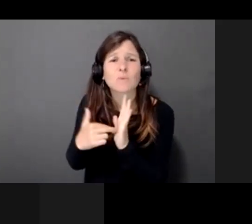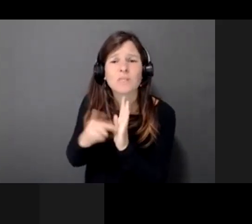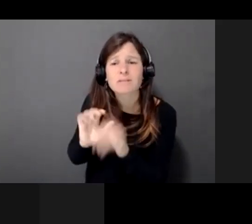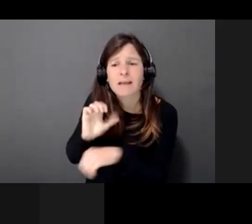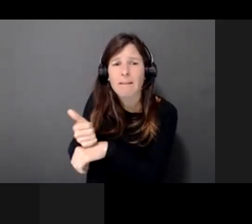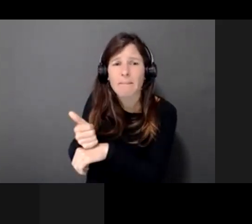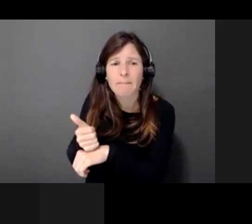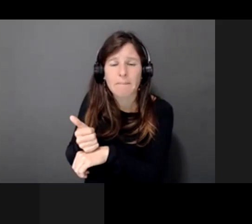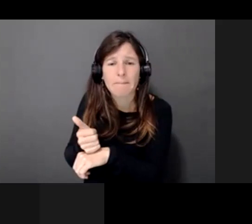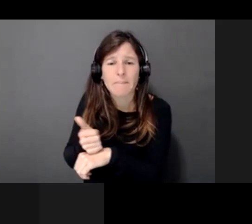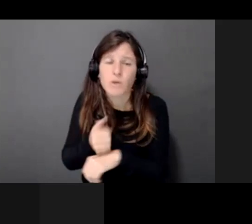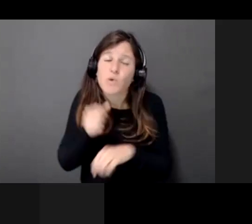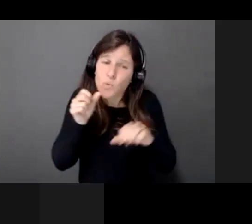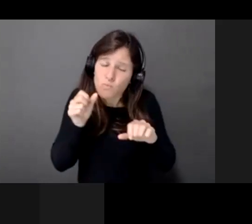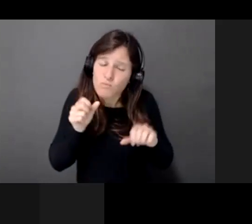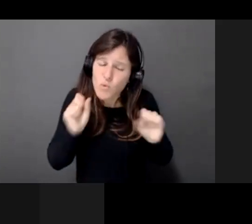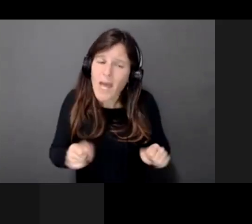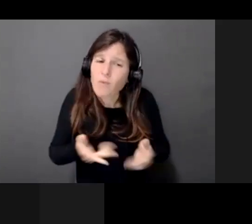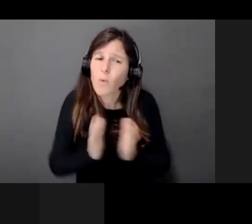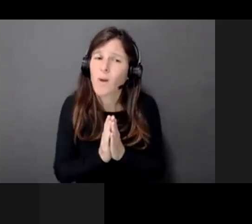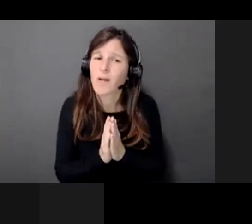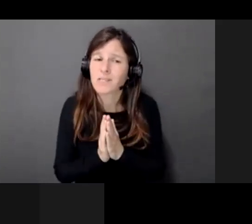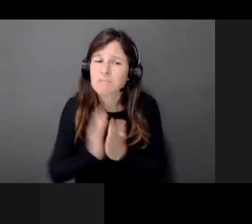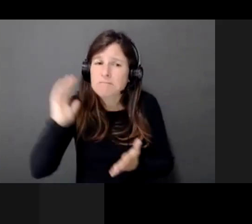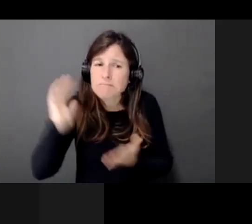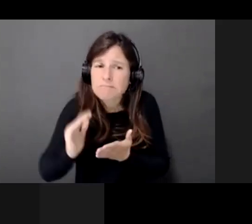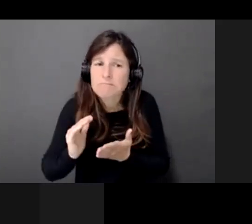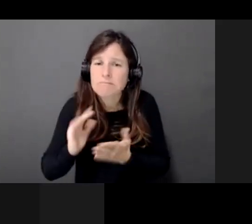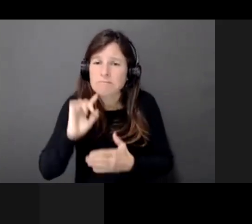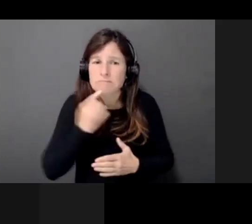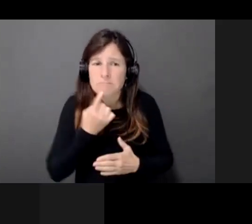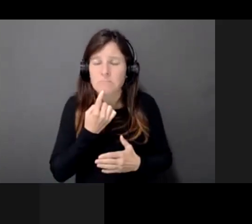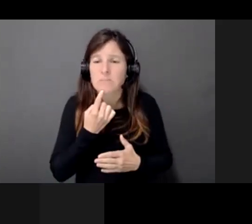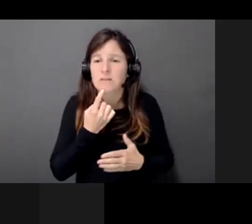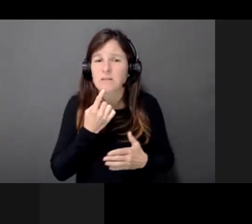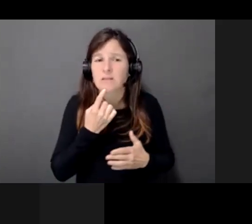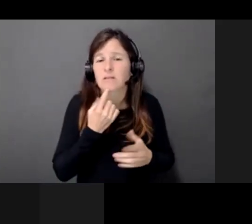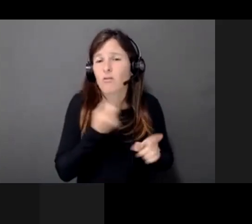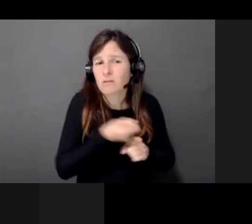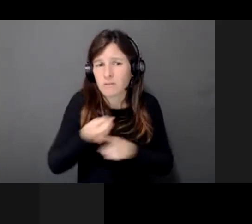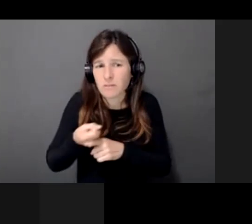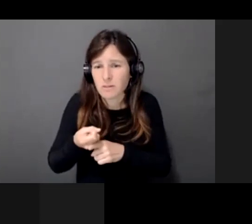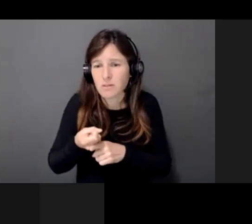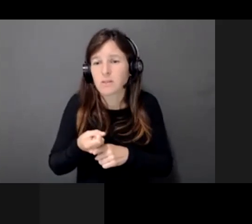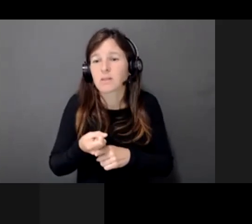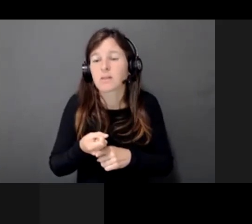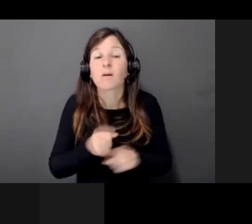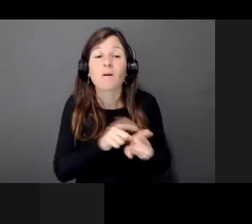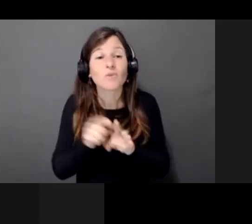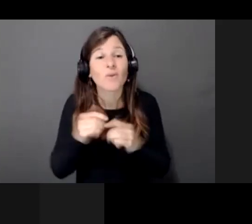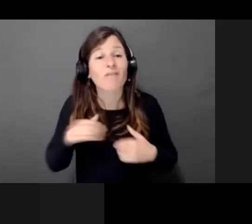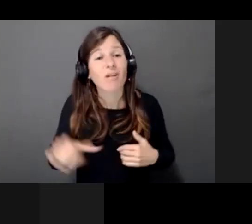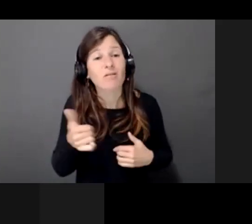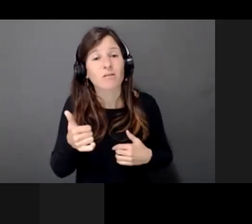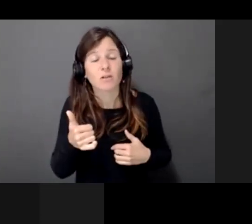police have certain requirements themselves, and there are other venues. You certainly can have a